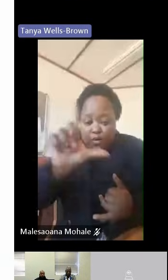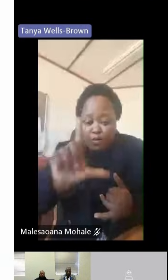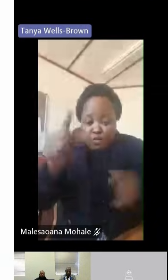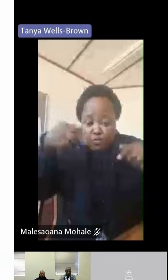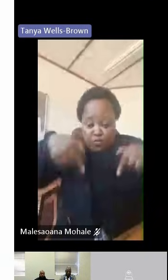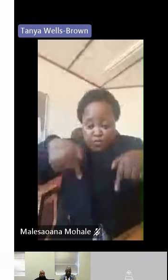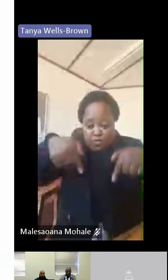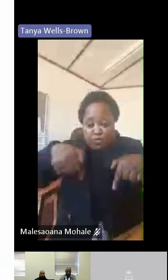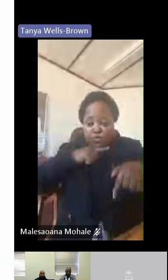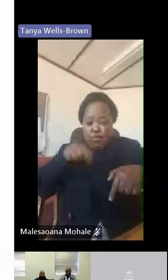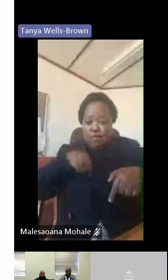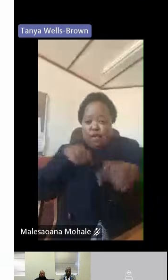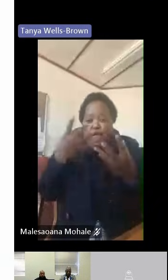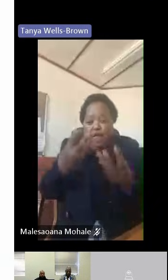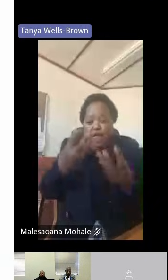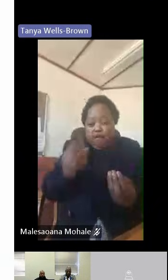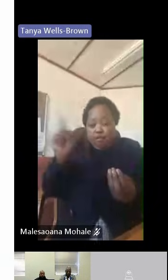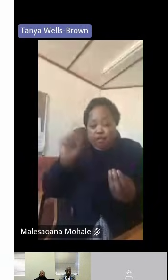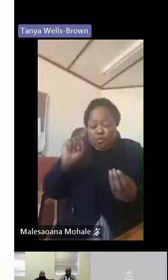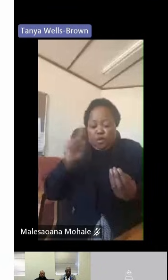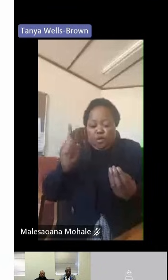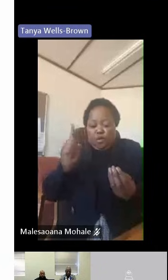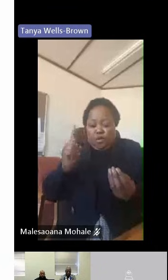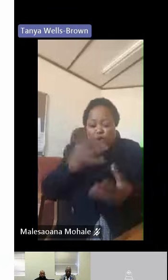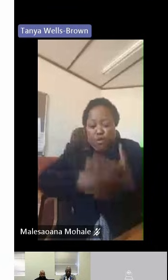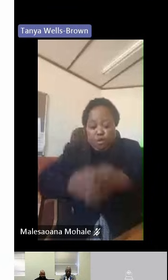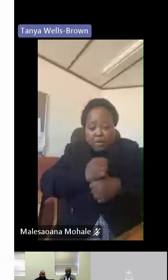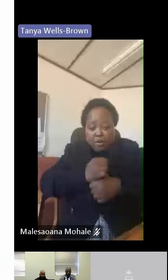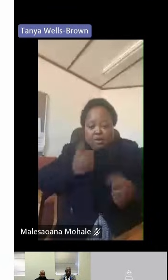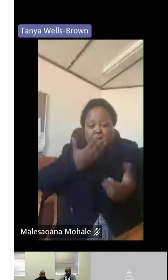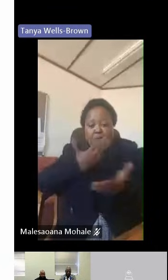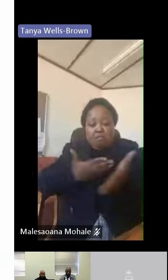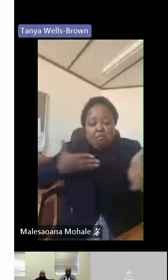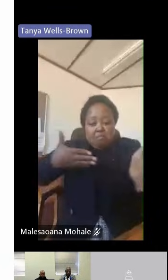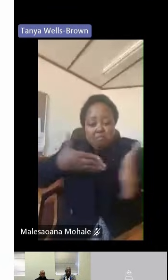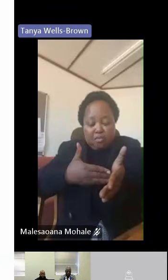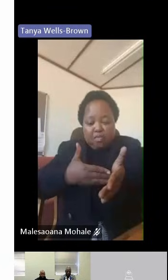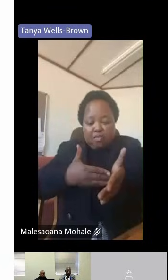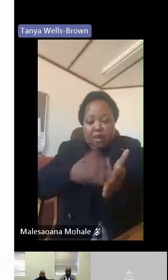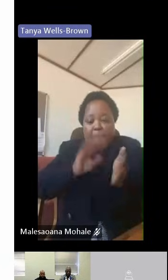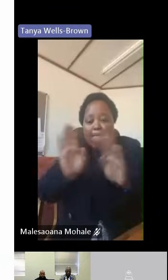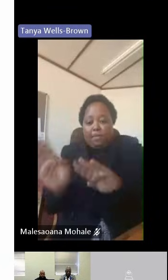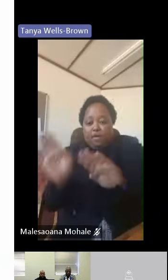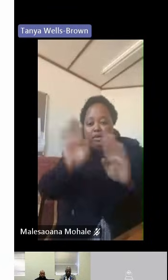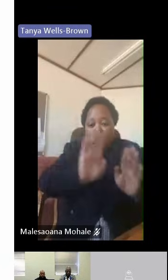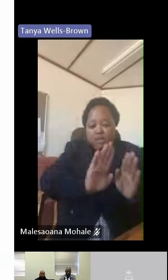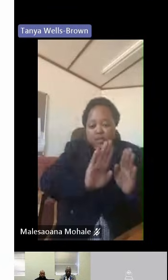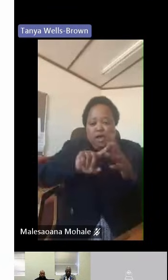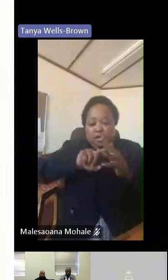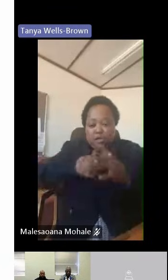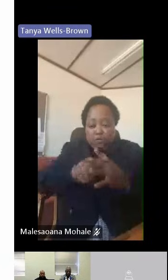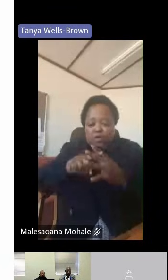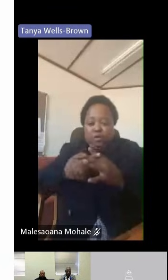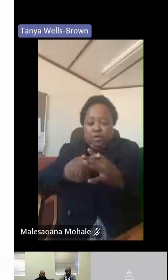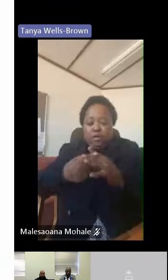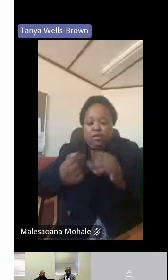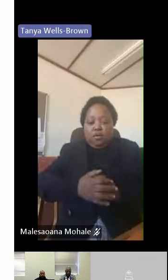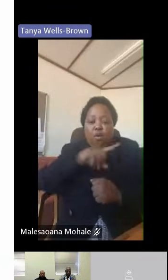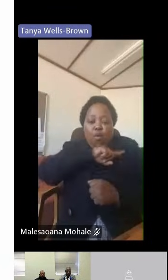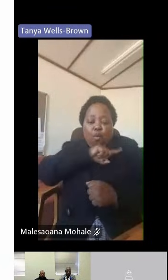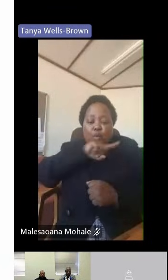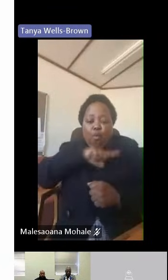a demonstrated commitment to prevention, protection, and response through a really strong policy